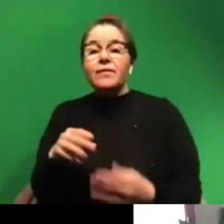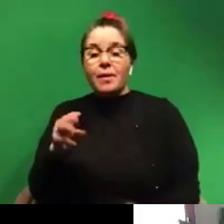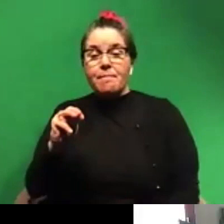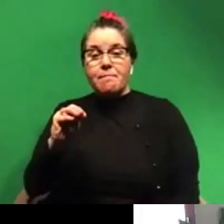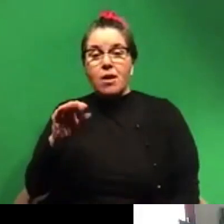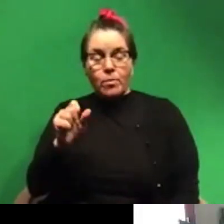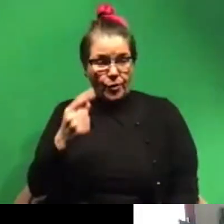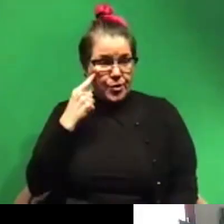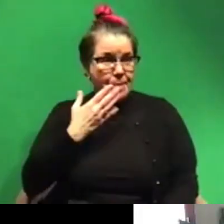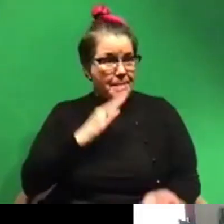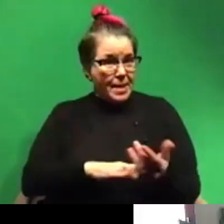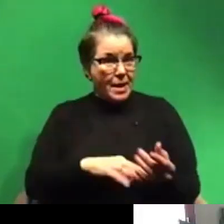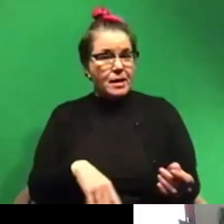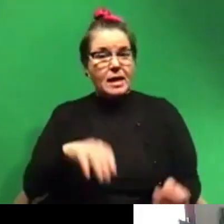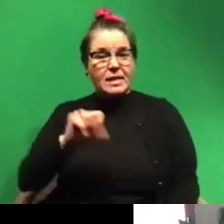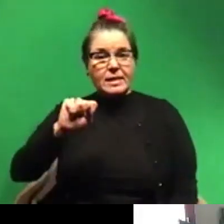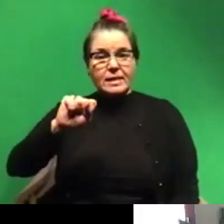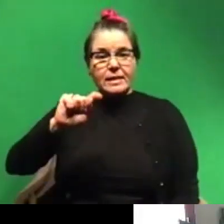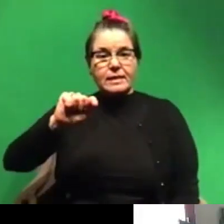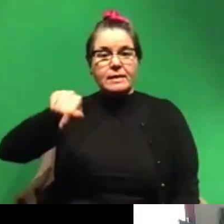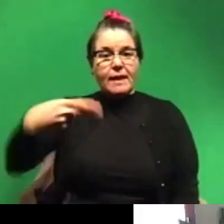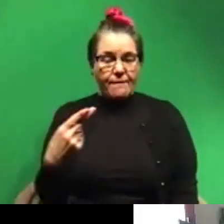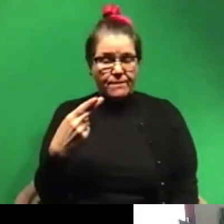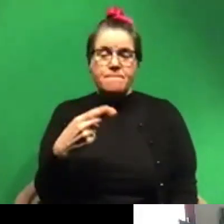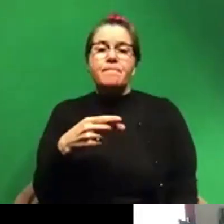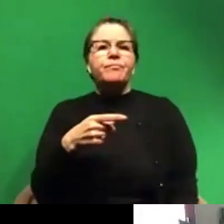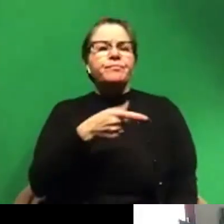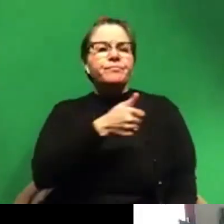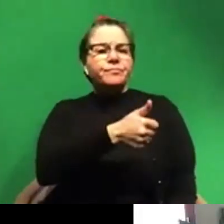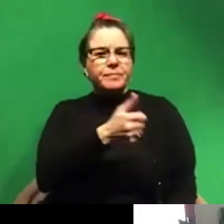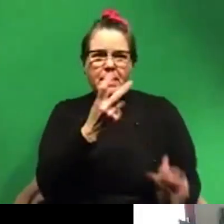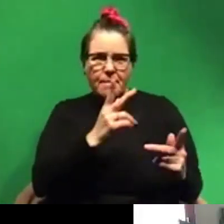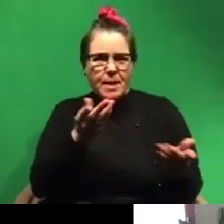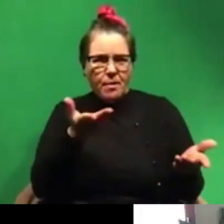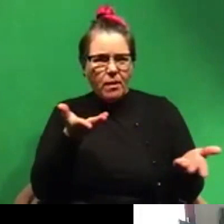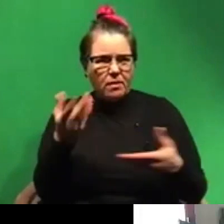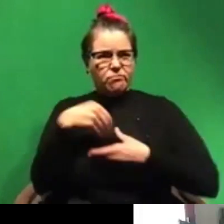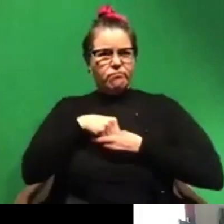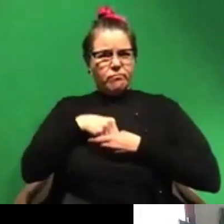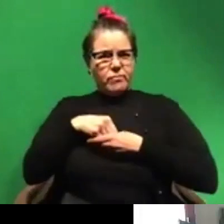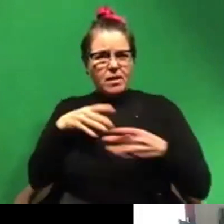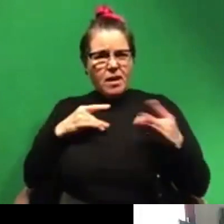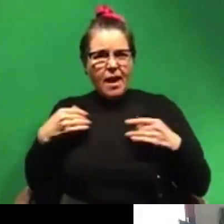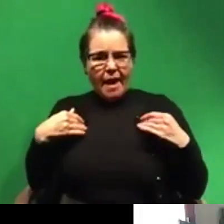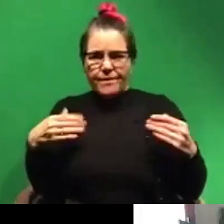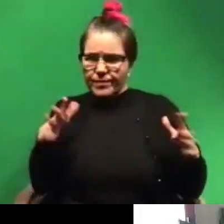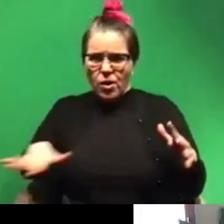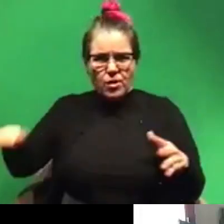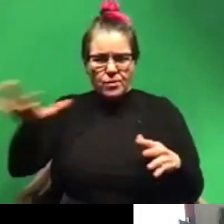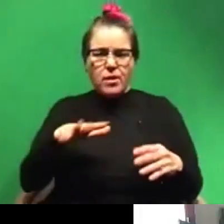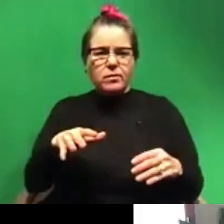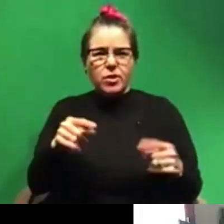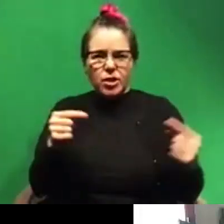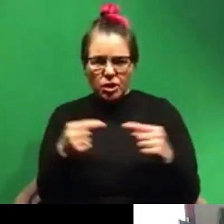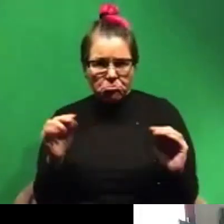like Staphylococcus aureus, it turns out a lot of people carry Staphylococcus aureus around them all the time, and it's not hurting them.